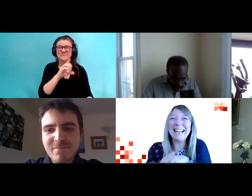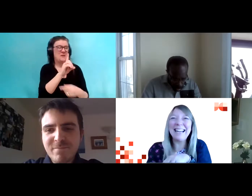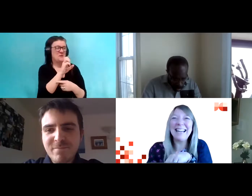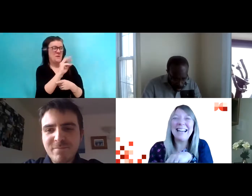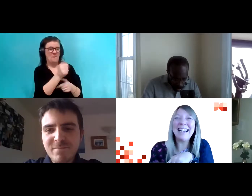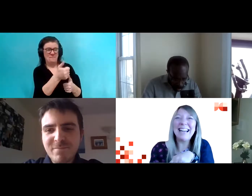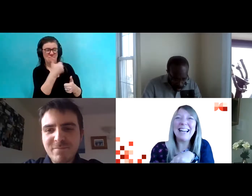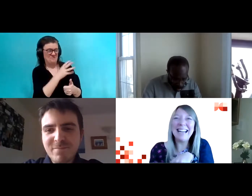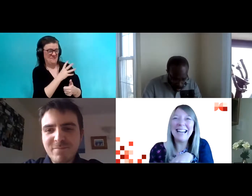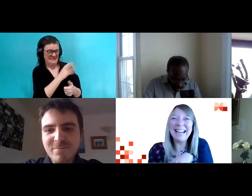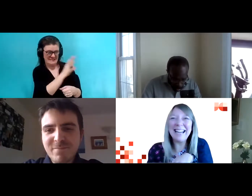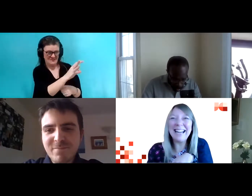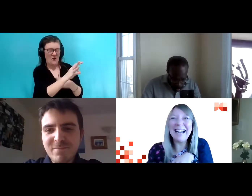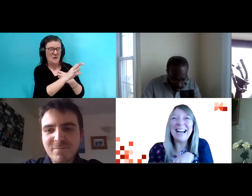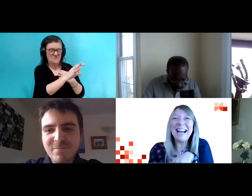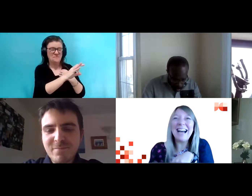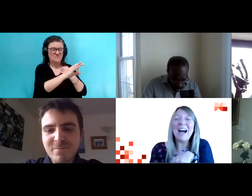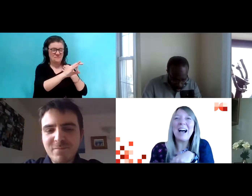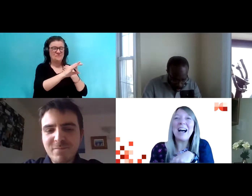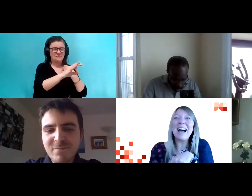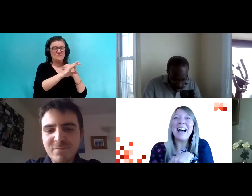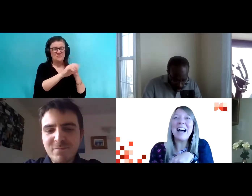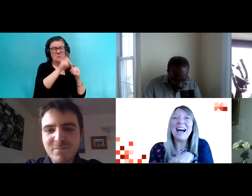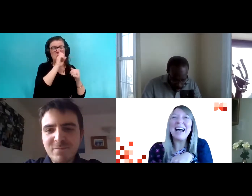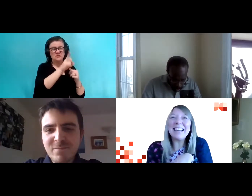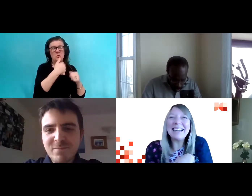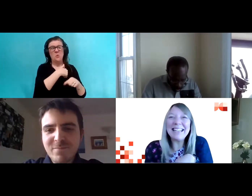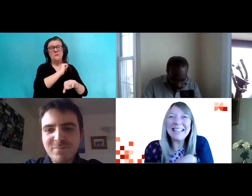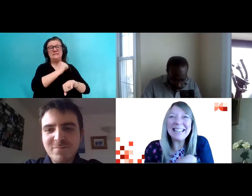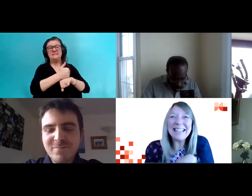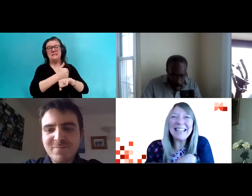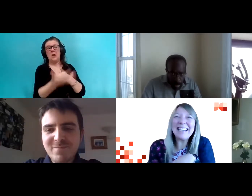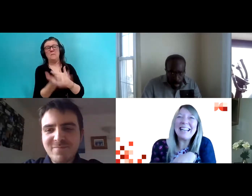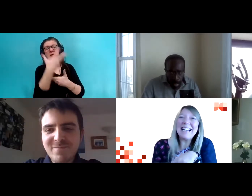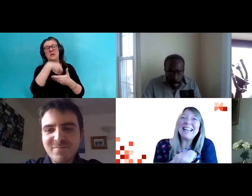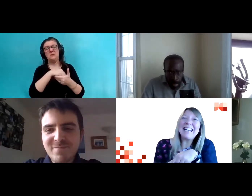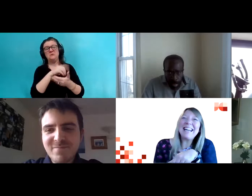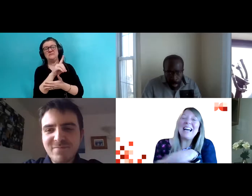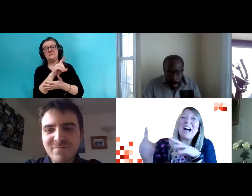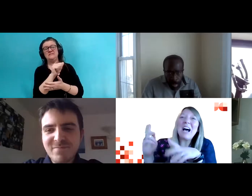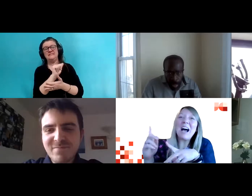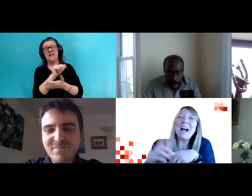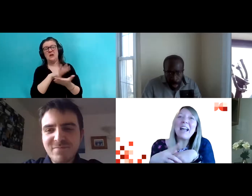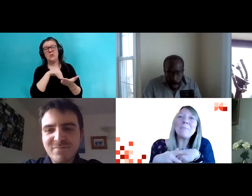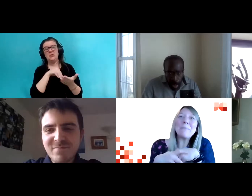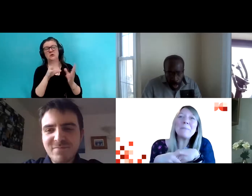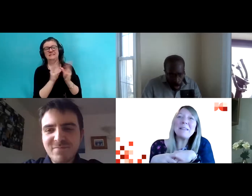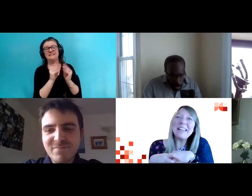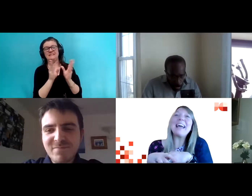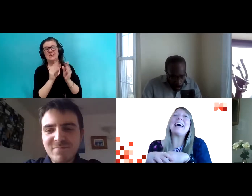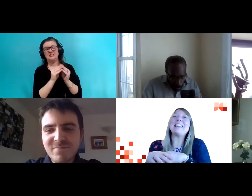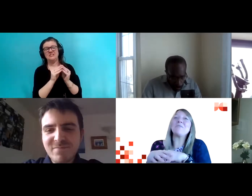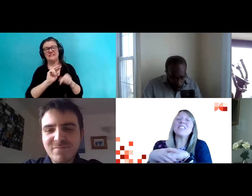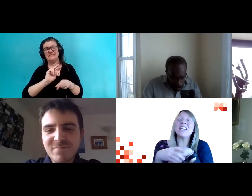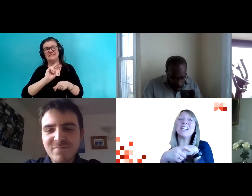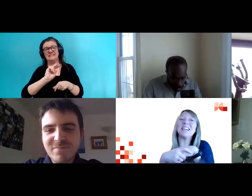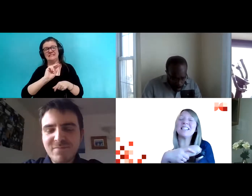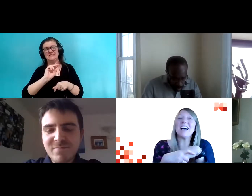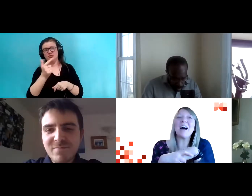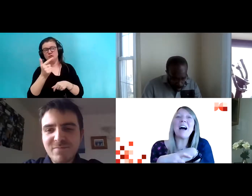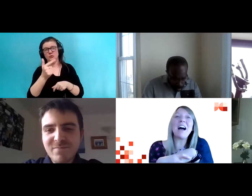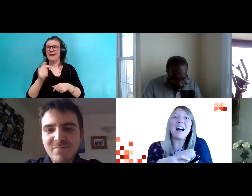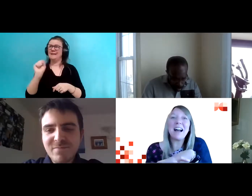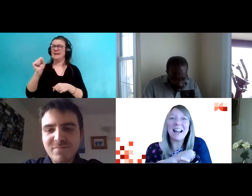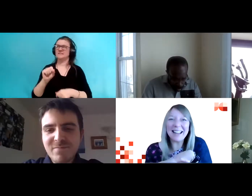That's fine. I'll make sure that we set up an inclusive data learning session 2, the return. And yeah, the return. You